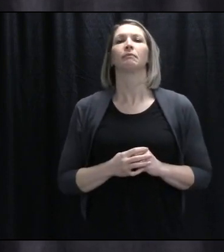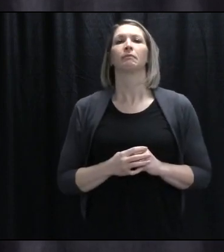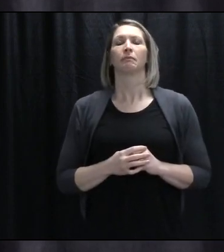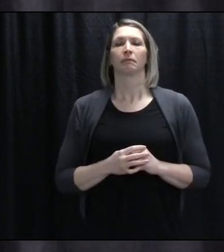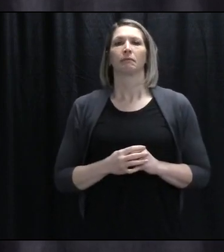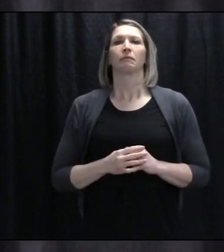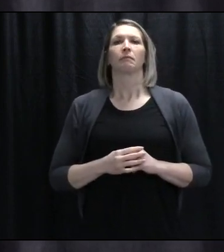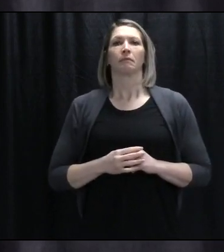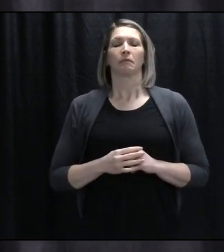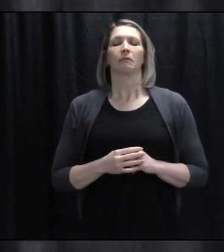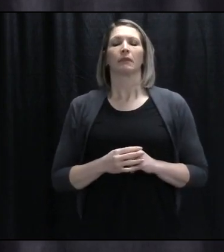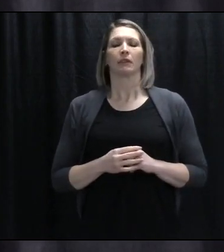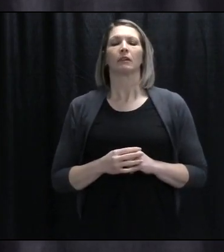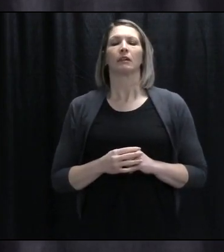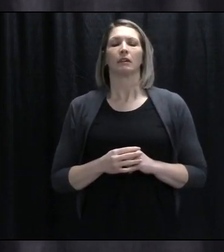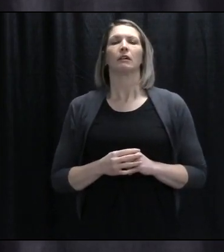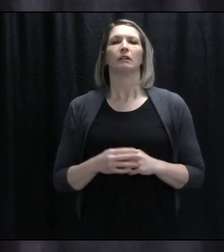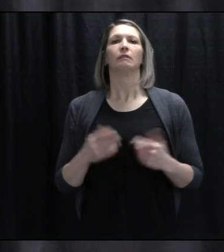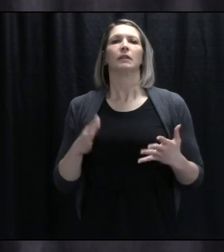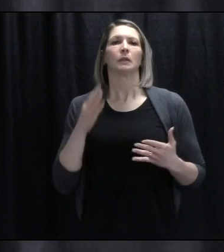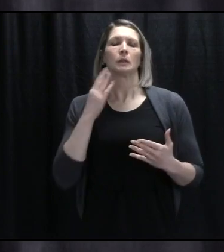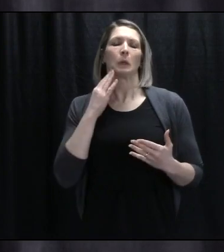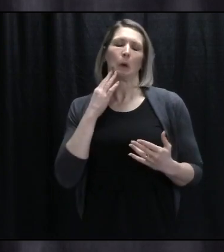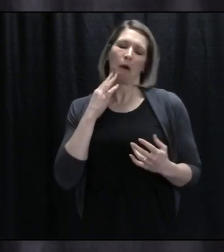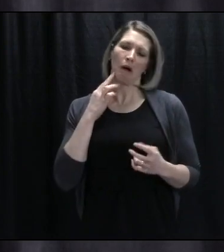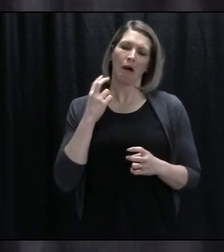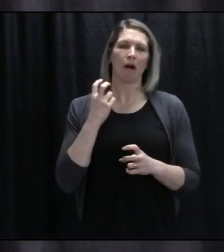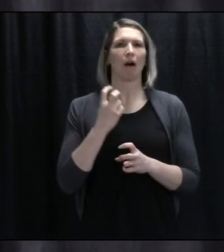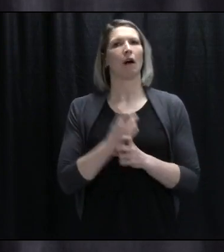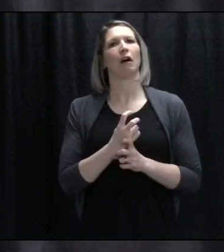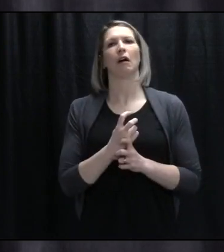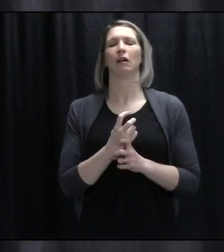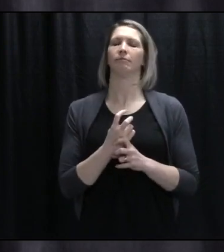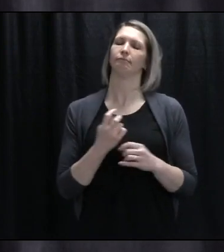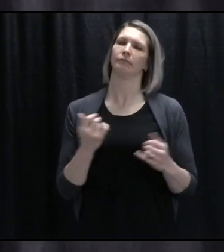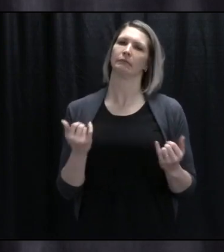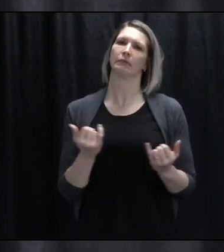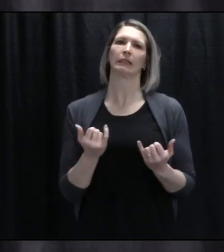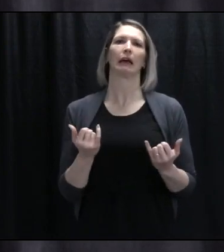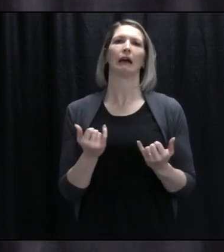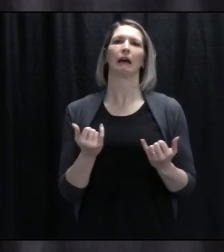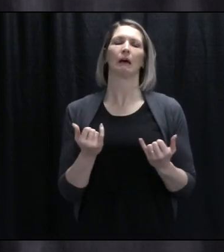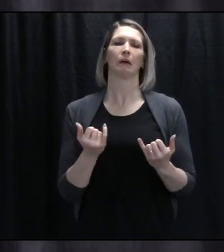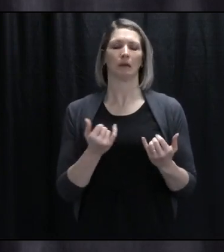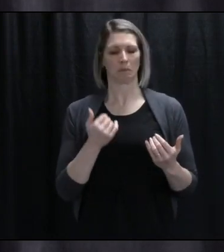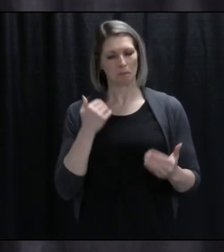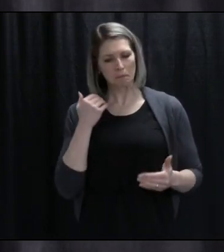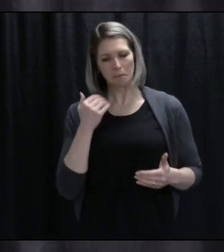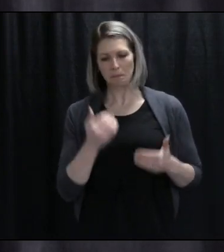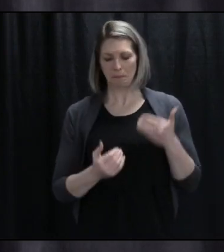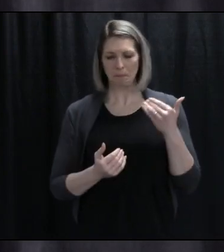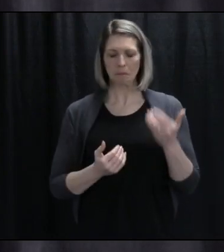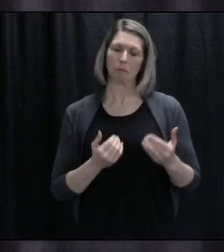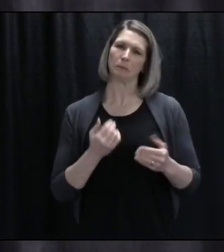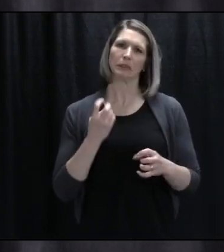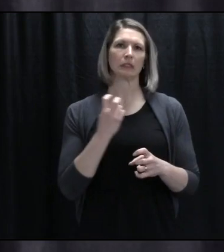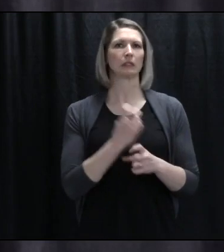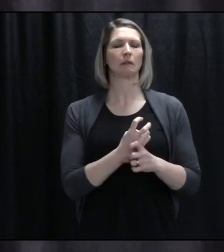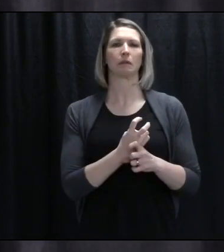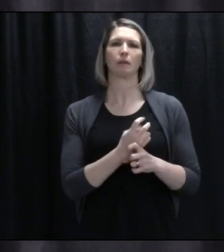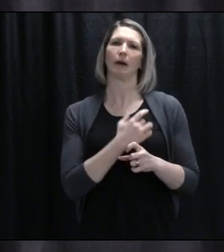This is no doubt a difficult time for us all, and it has never been more important for us to take care of our own mental and physical well-being.